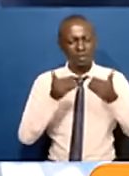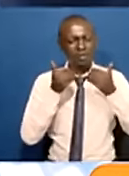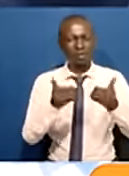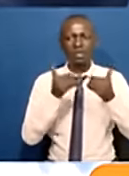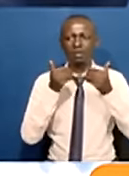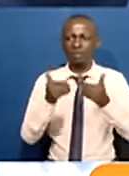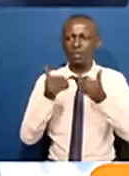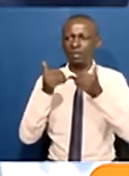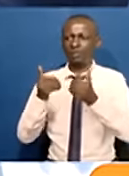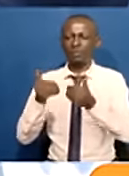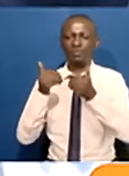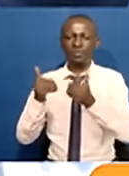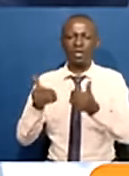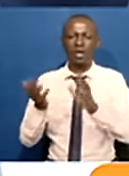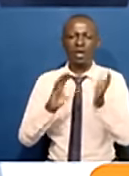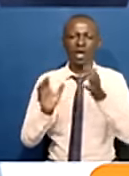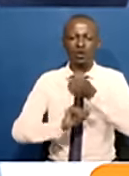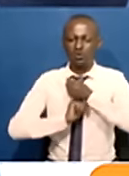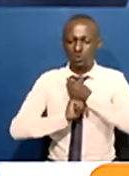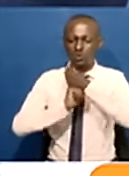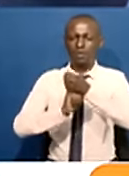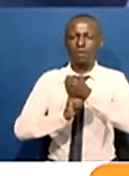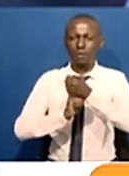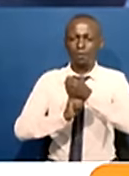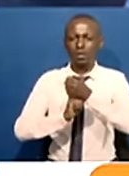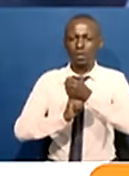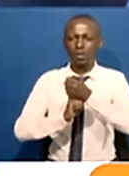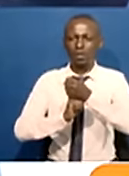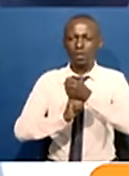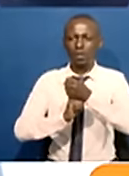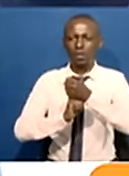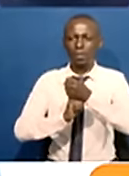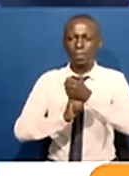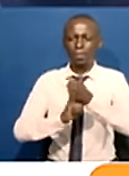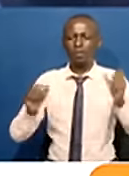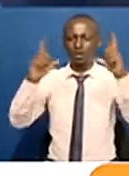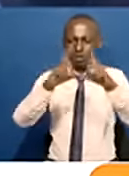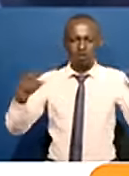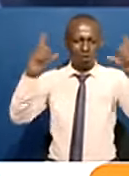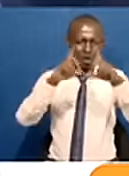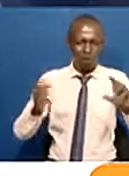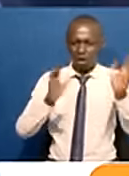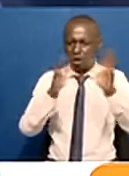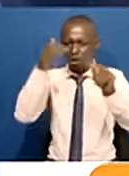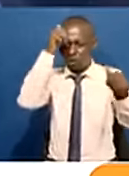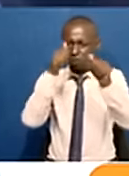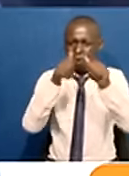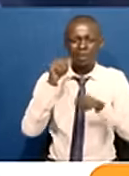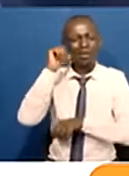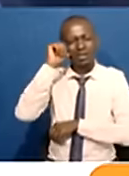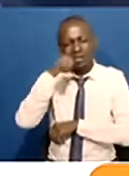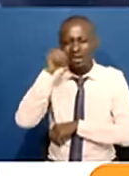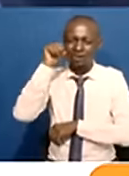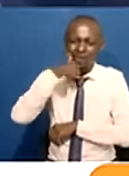out in support and with good tributes and good